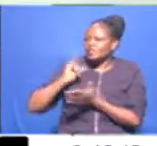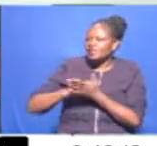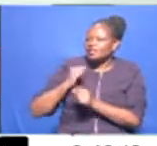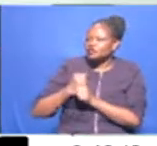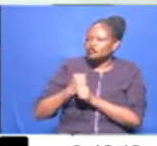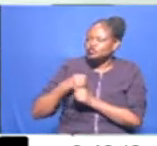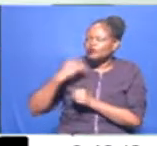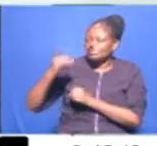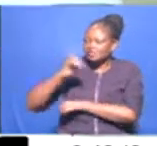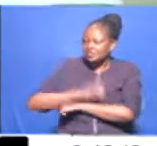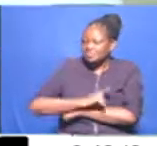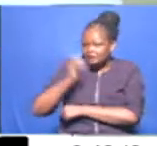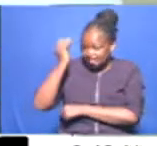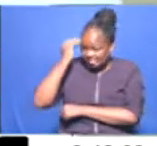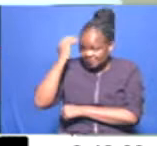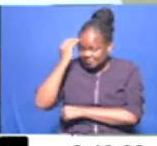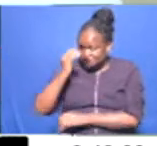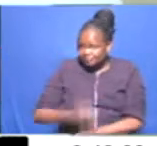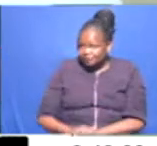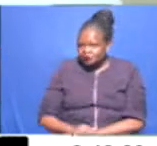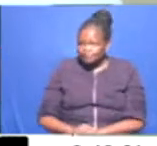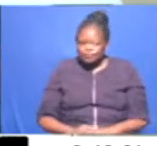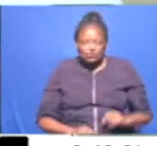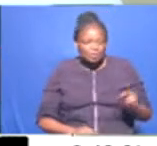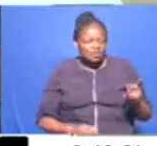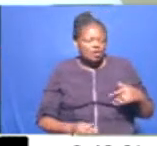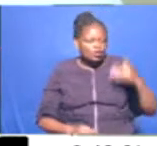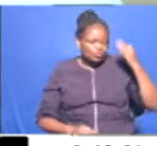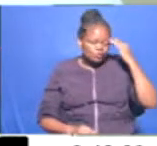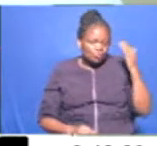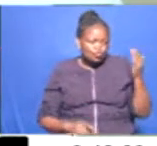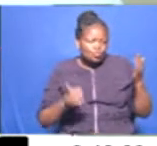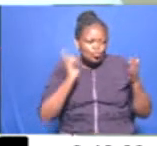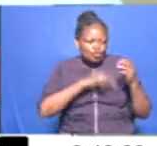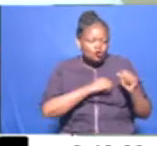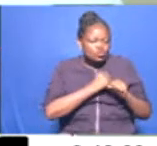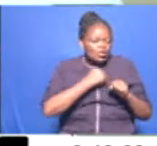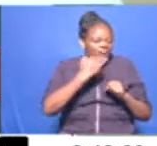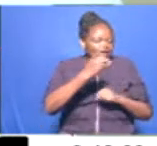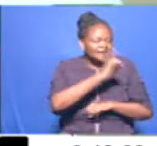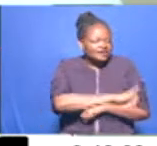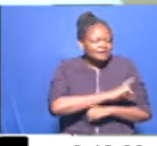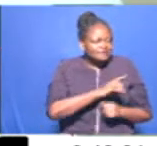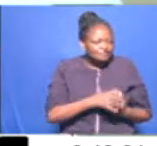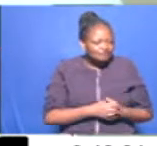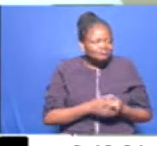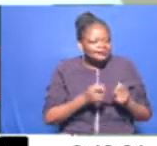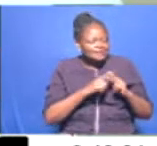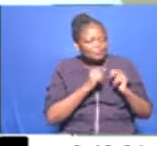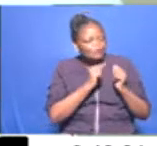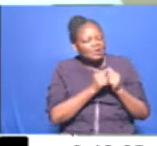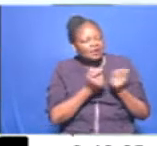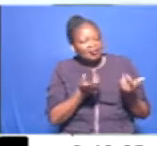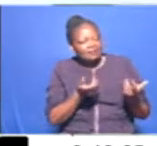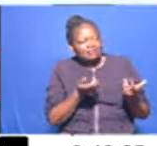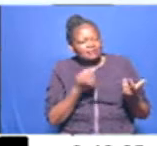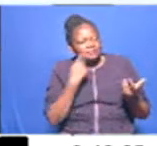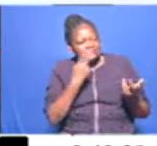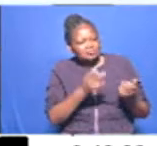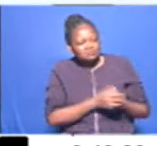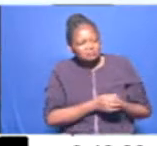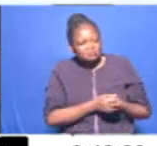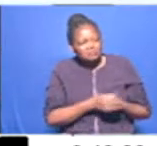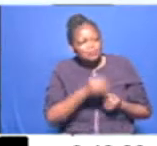everyday learning. All right, and now, you know, on to what you do each and every day. Let me start by just as we observe this